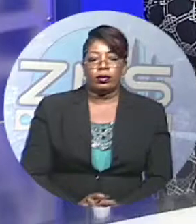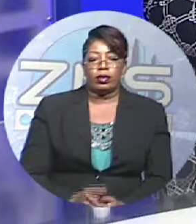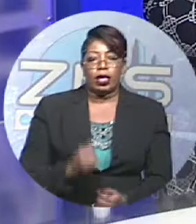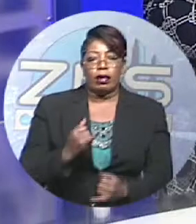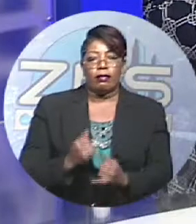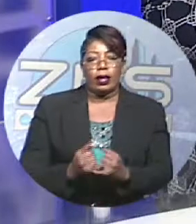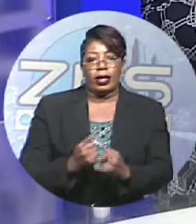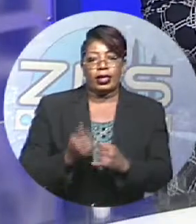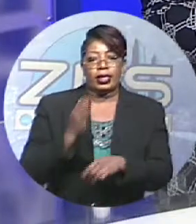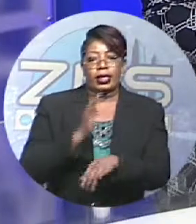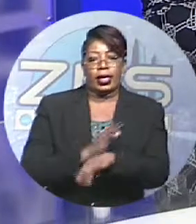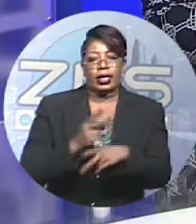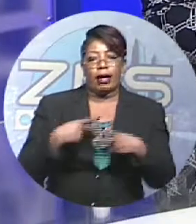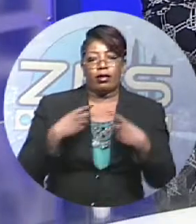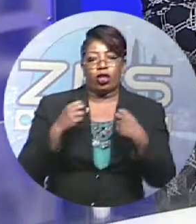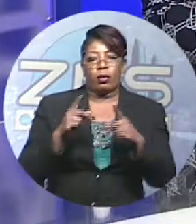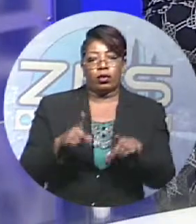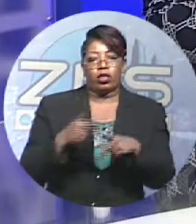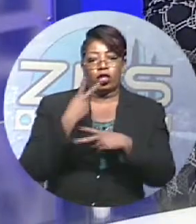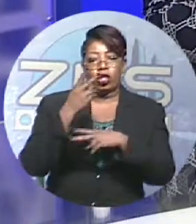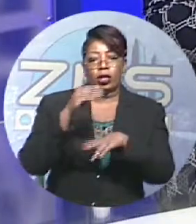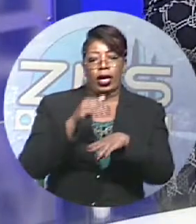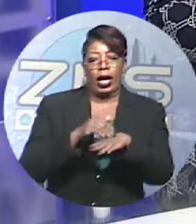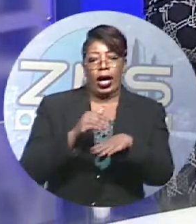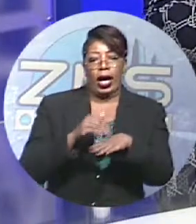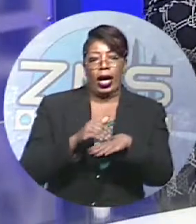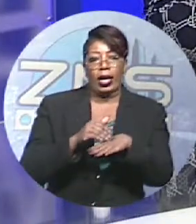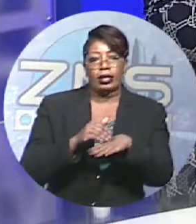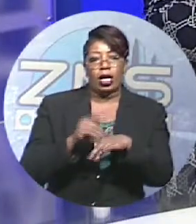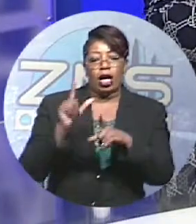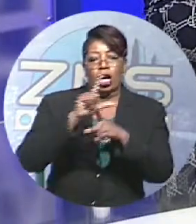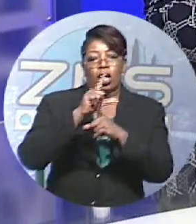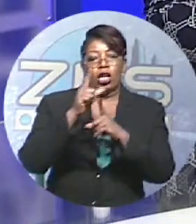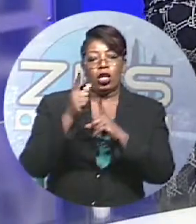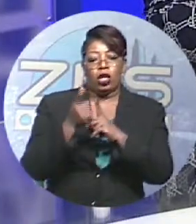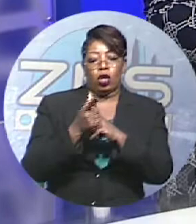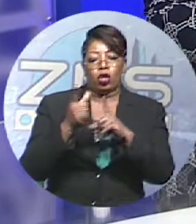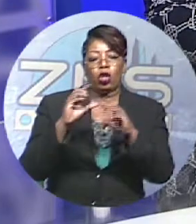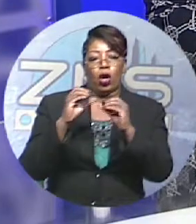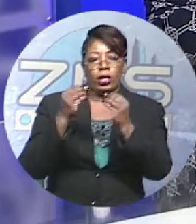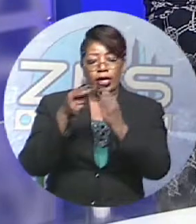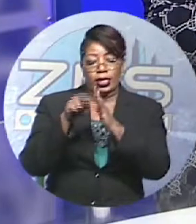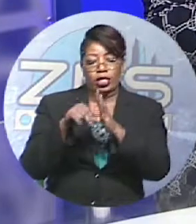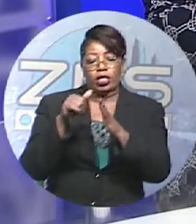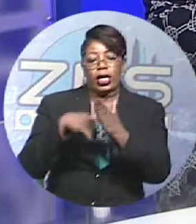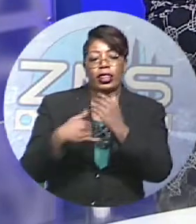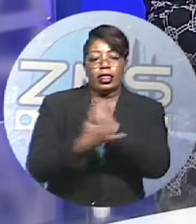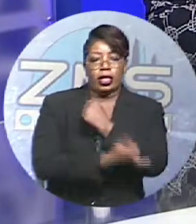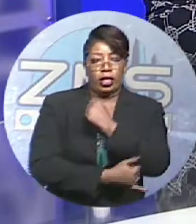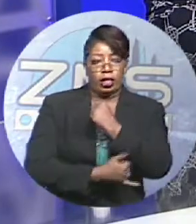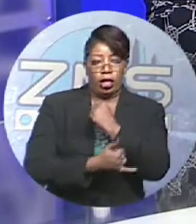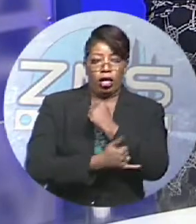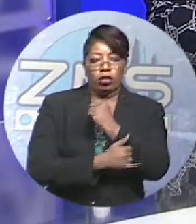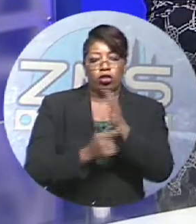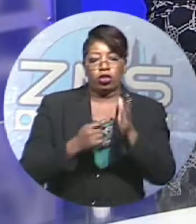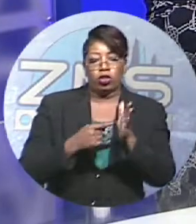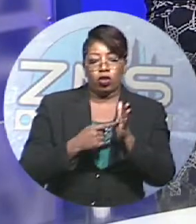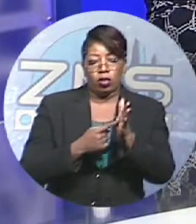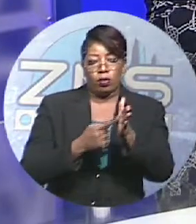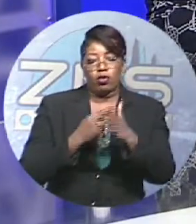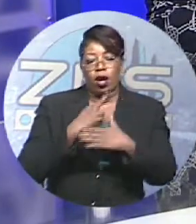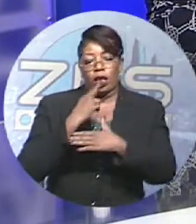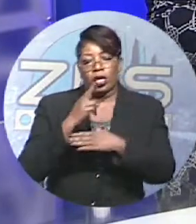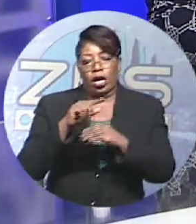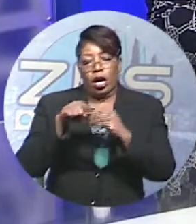Well, finally tonight, an opportunity to take a closer look at a local organization in the country has revealed some harsh